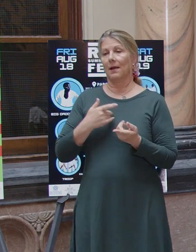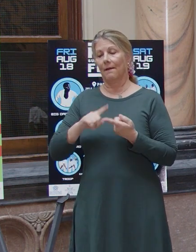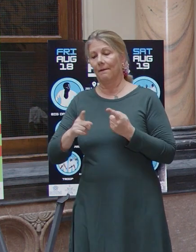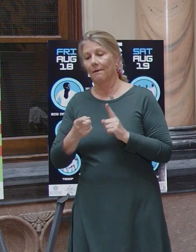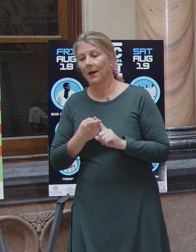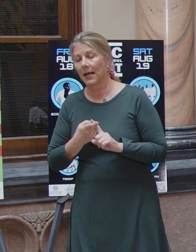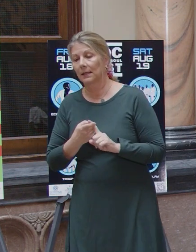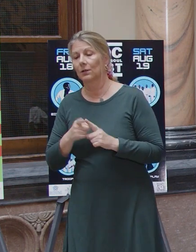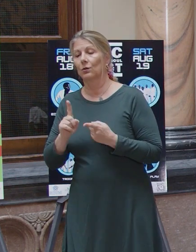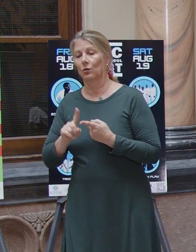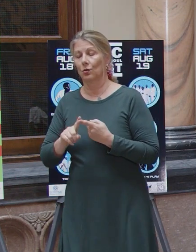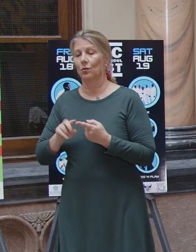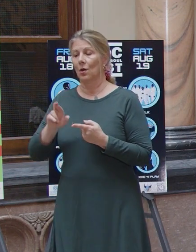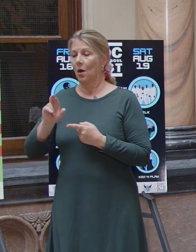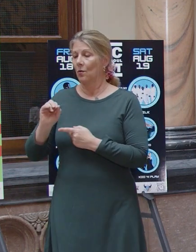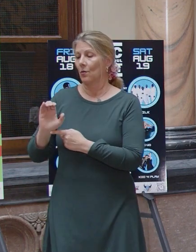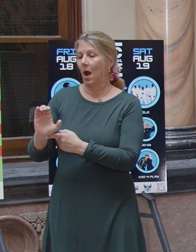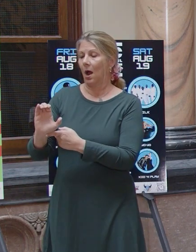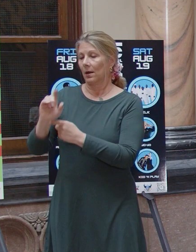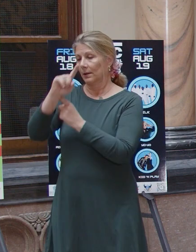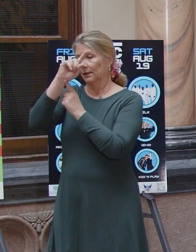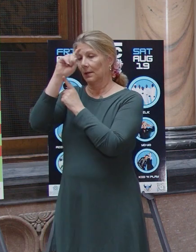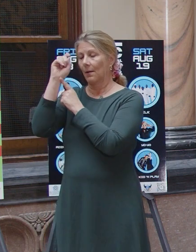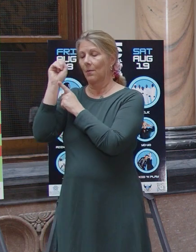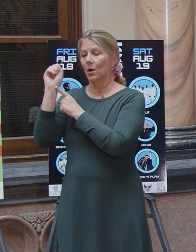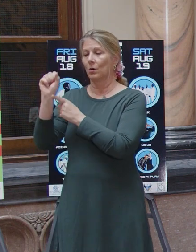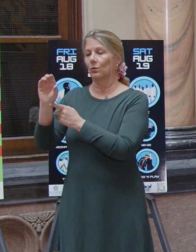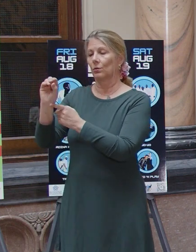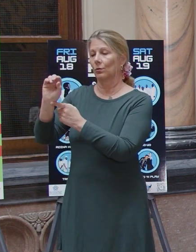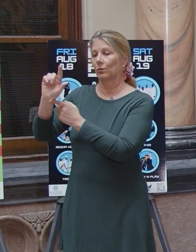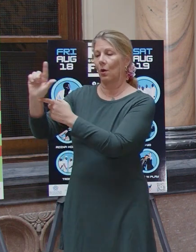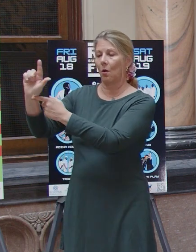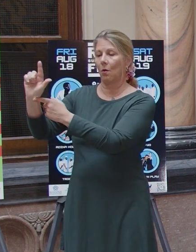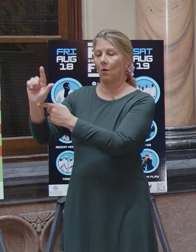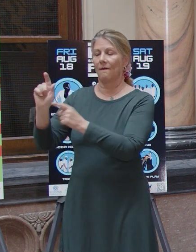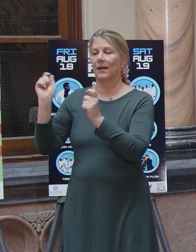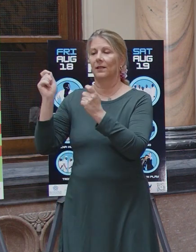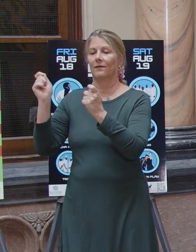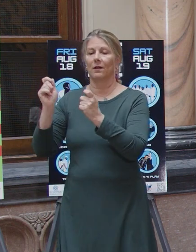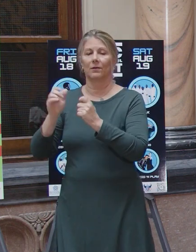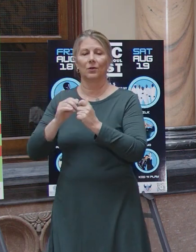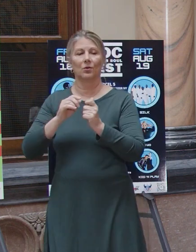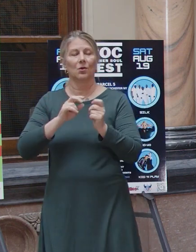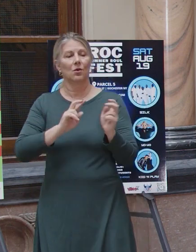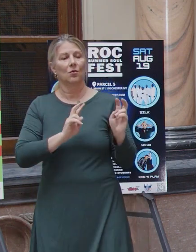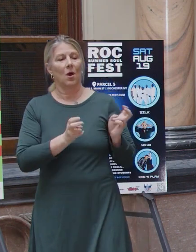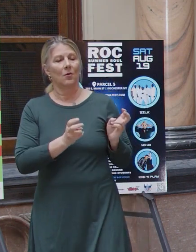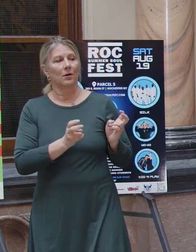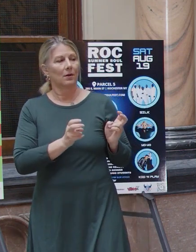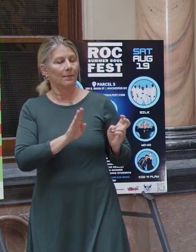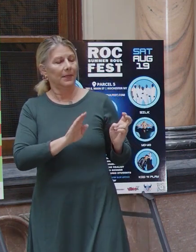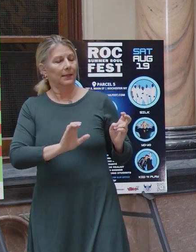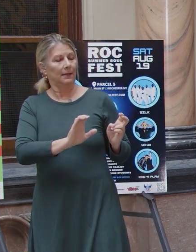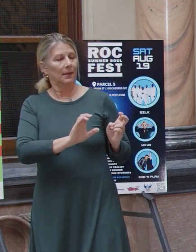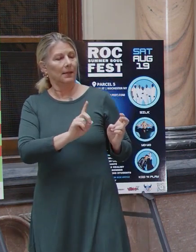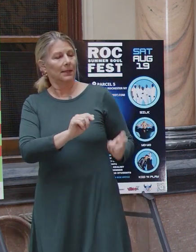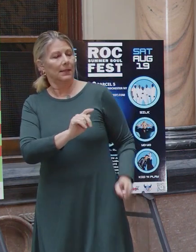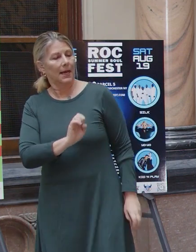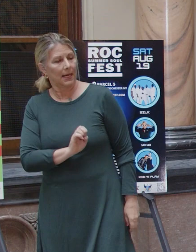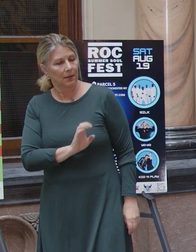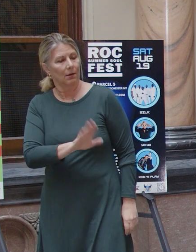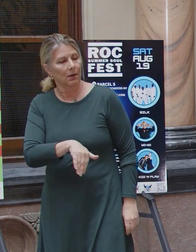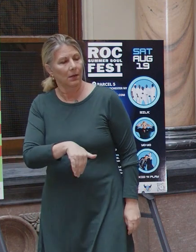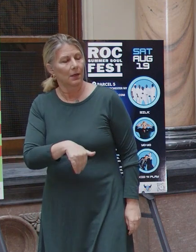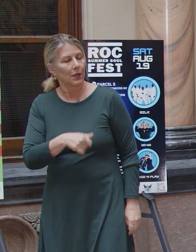Soul Fest. You don't want to wait, because in the words of Big Daddy Kane, if you pick a BC date, your